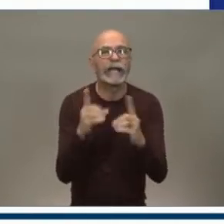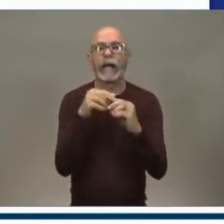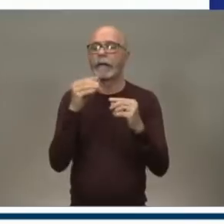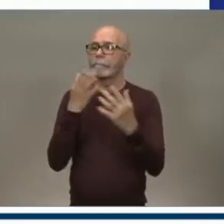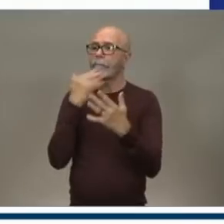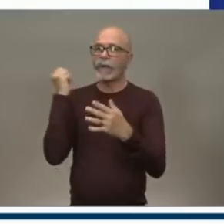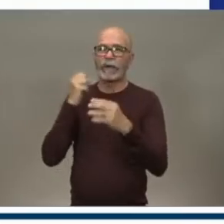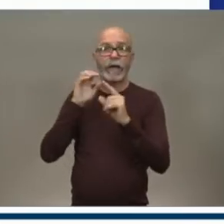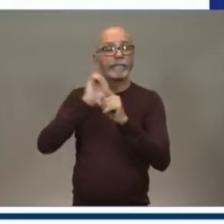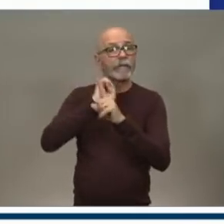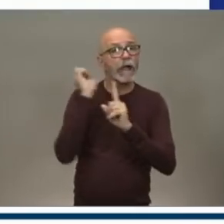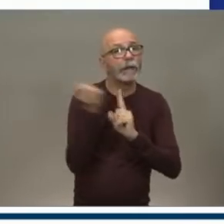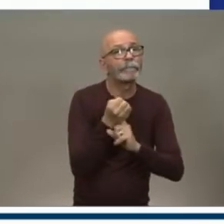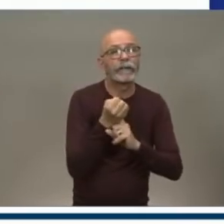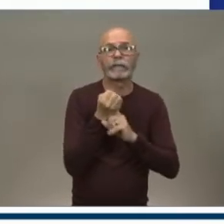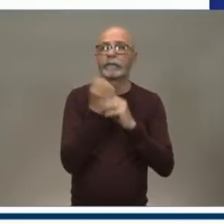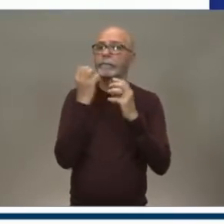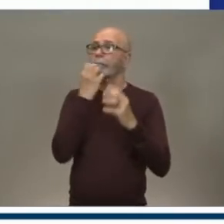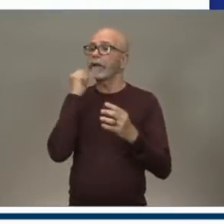kids best learn in.